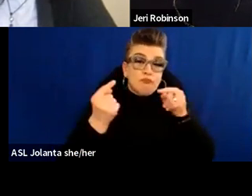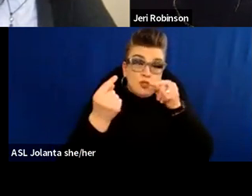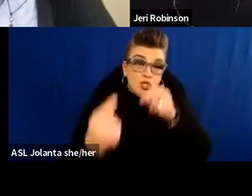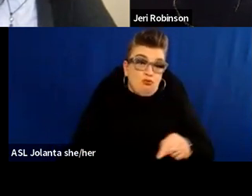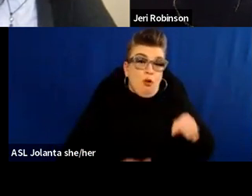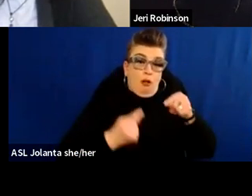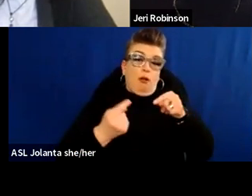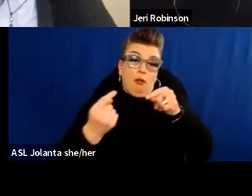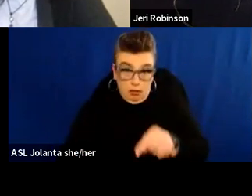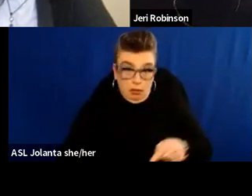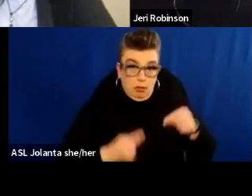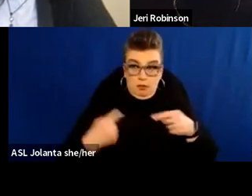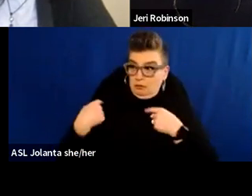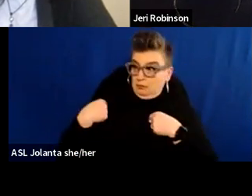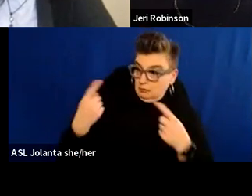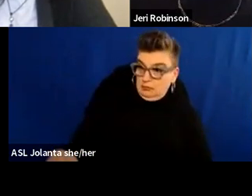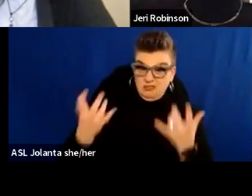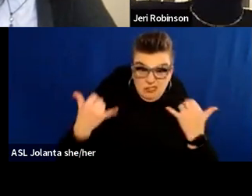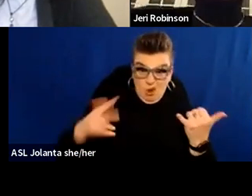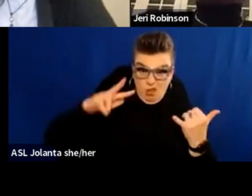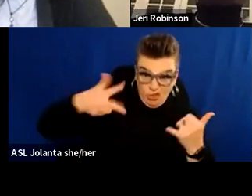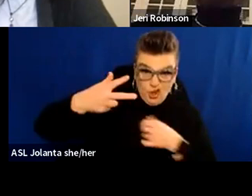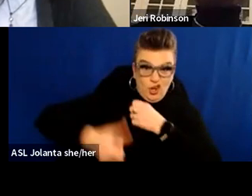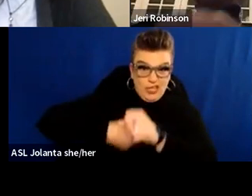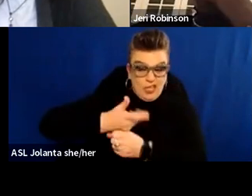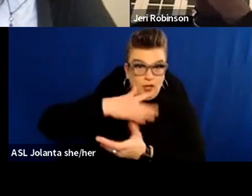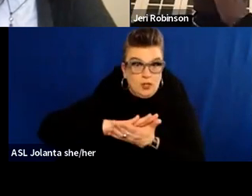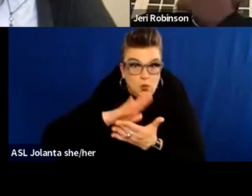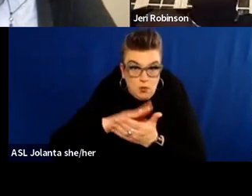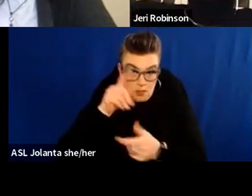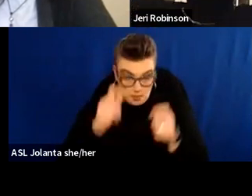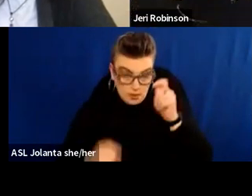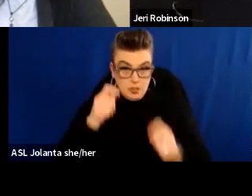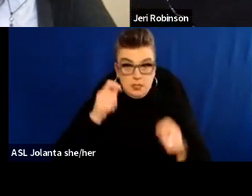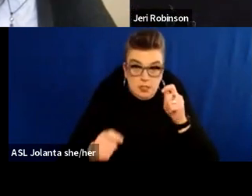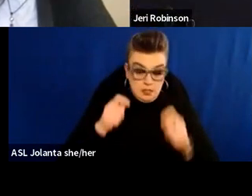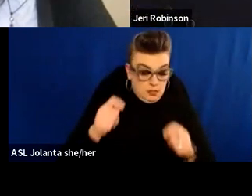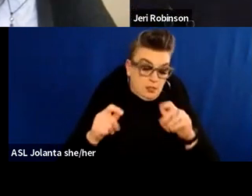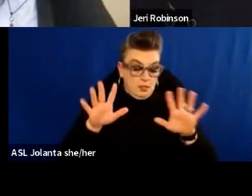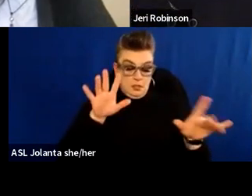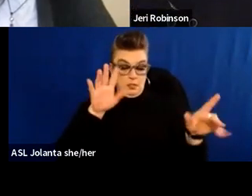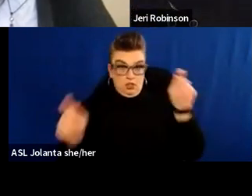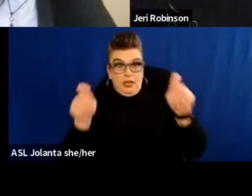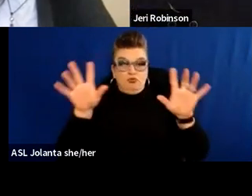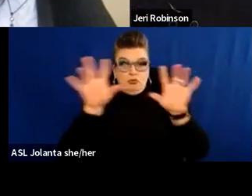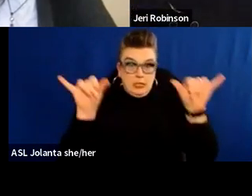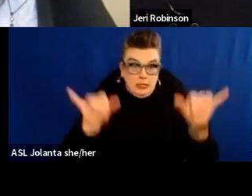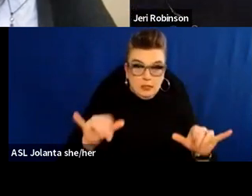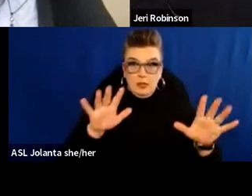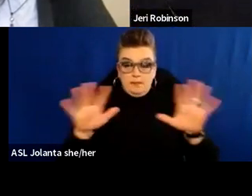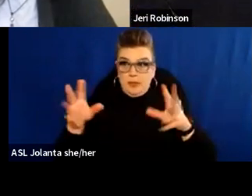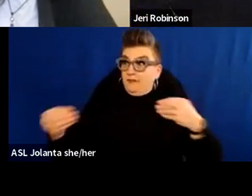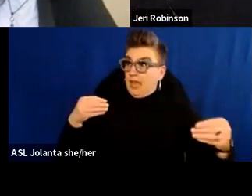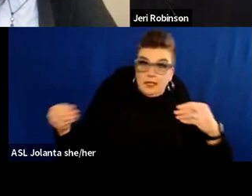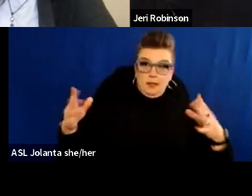multiple school years now of of adapting and restructuring and and being flexible so